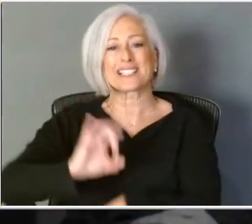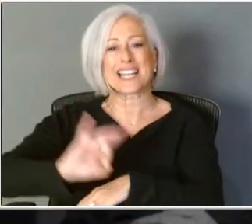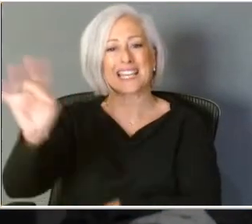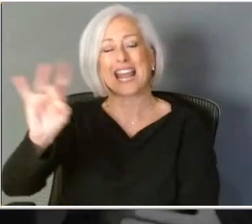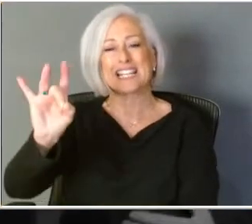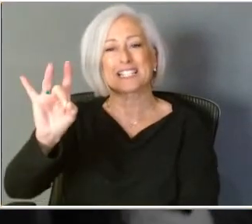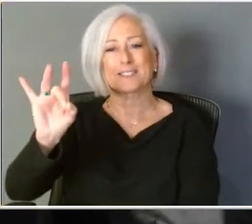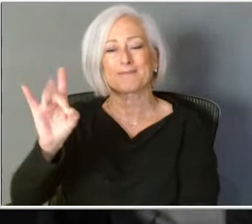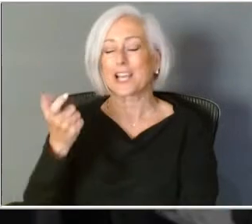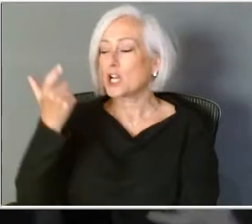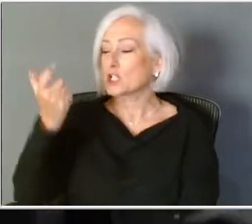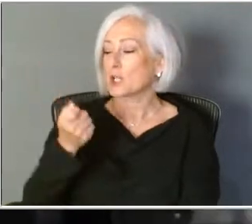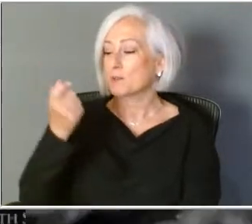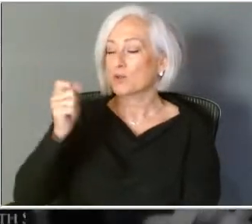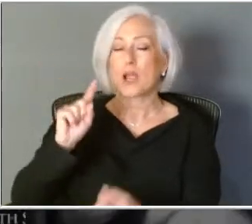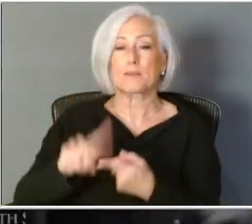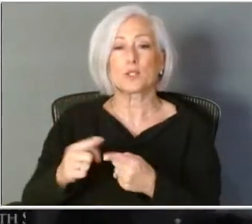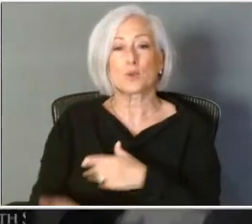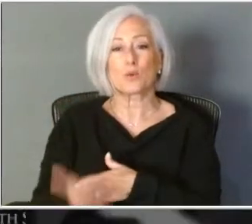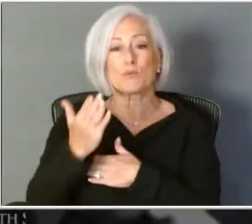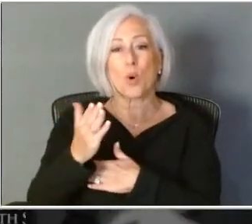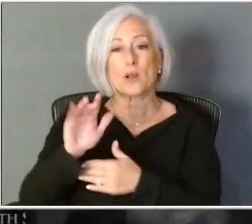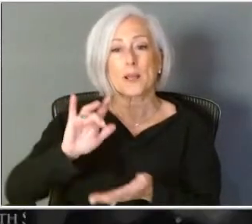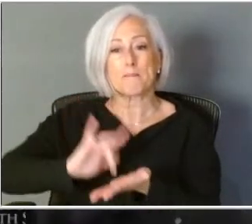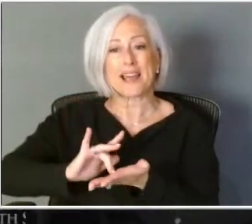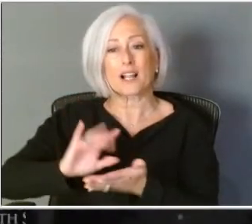Subscribe to our Morning Medical Update and Open